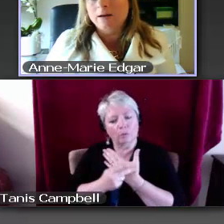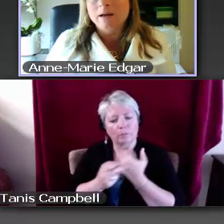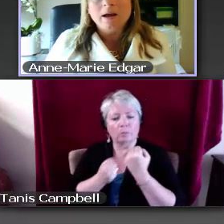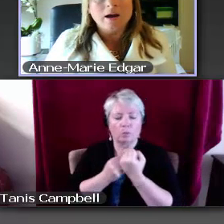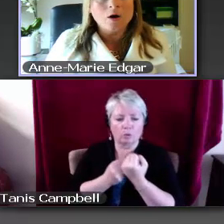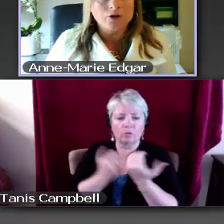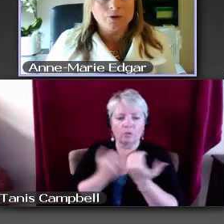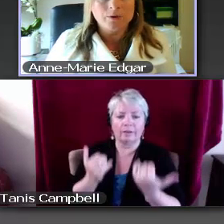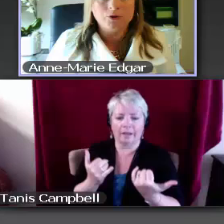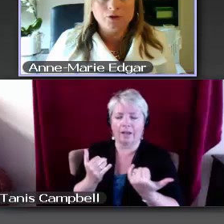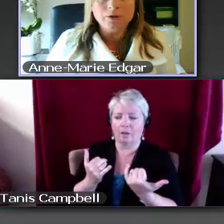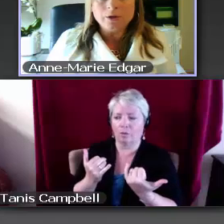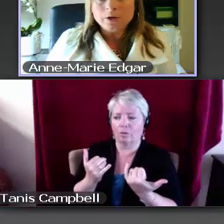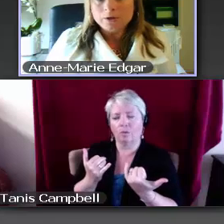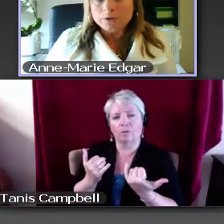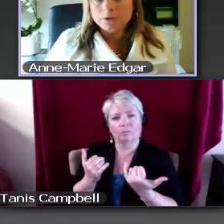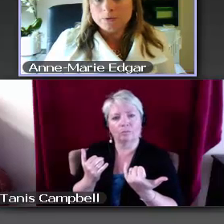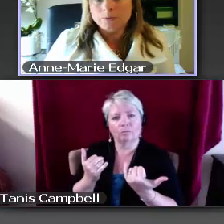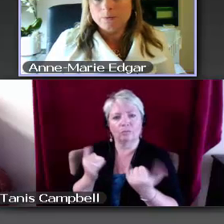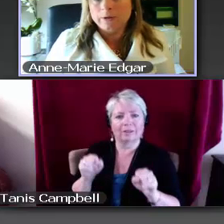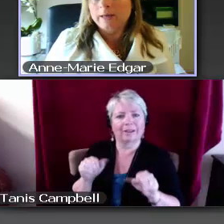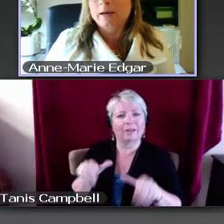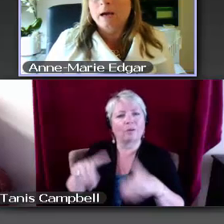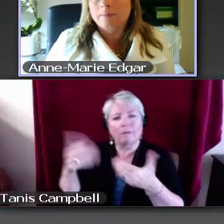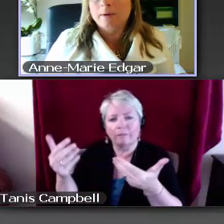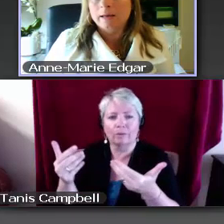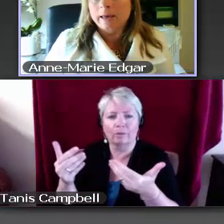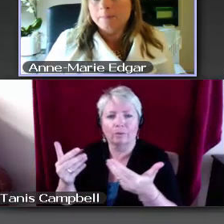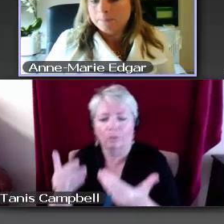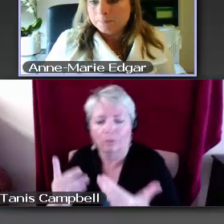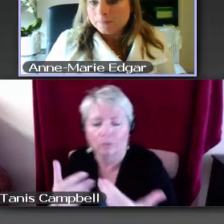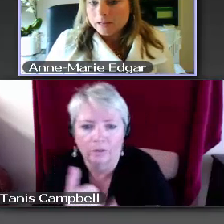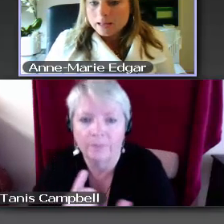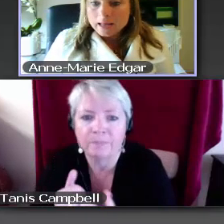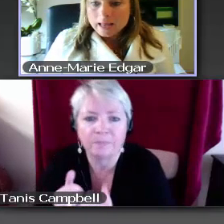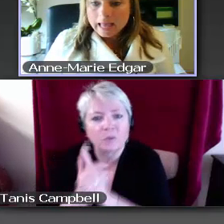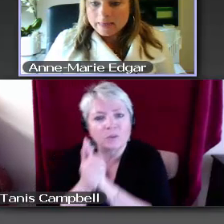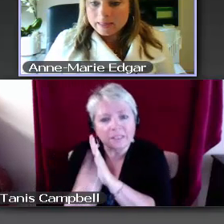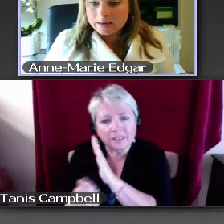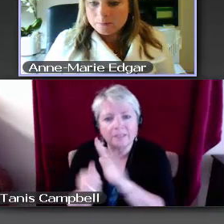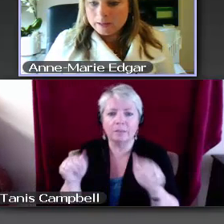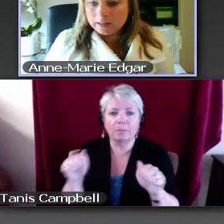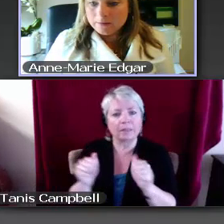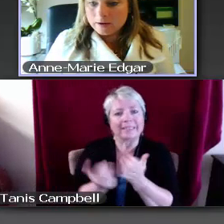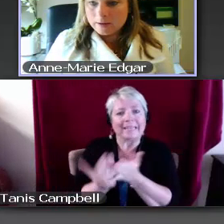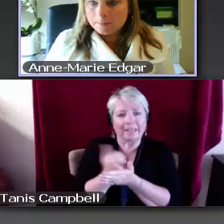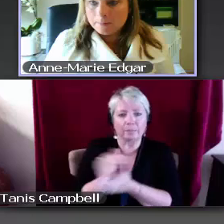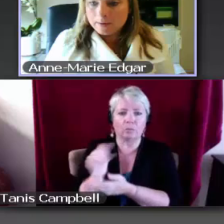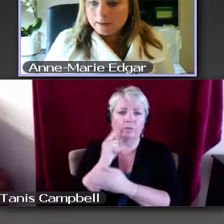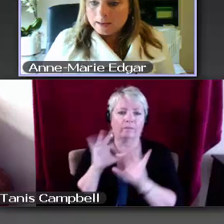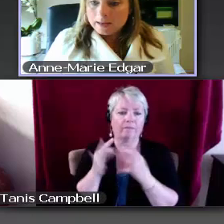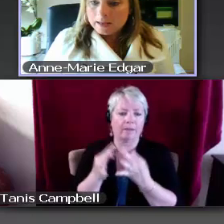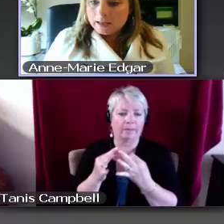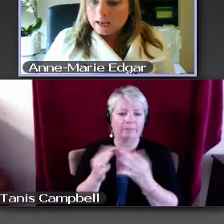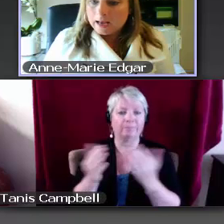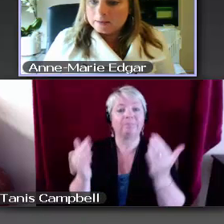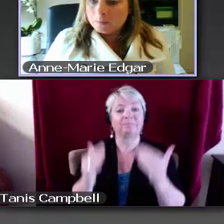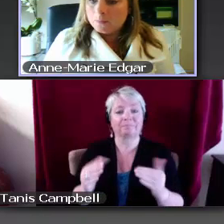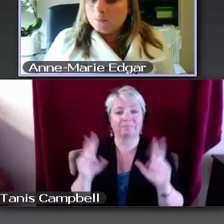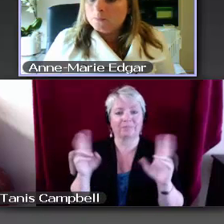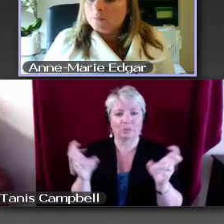have a contribution to the income again. And then Willie from